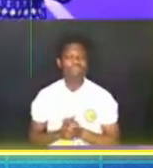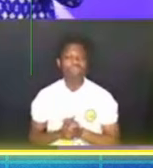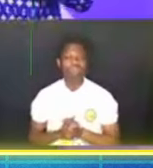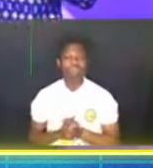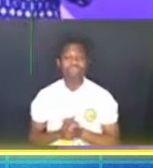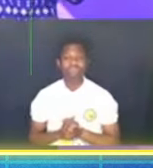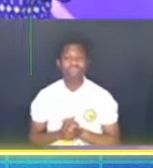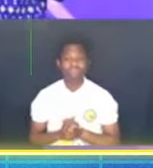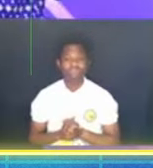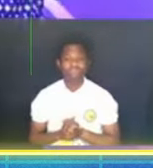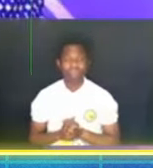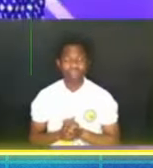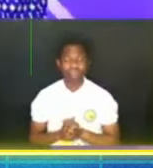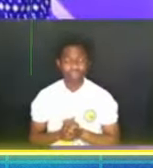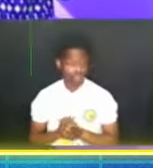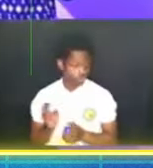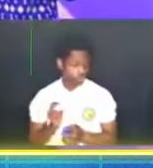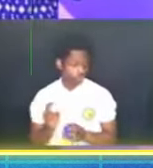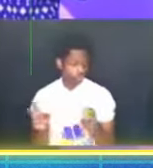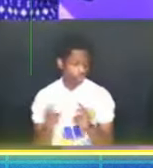So the father has his own